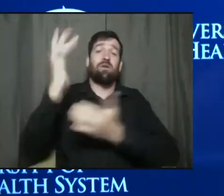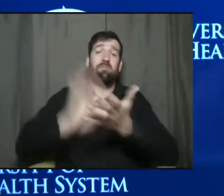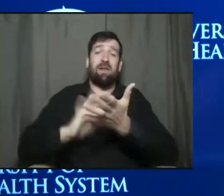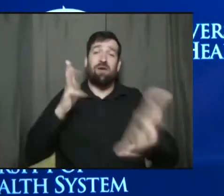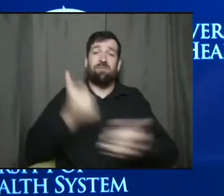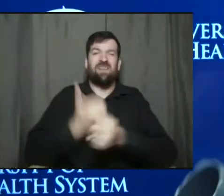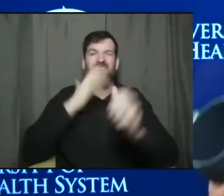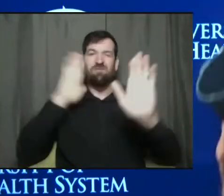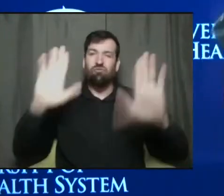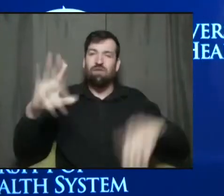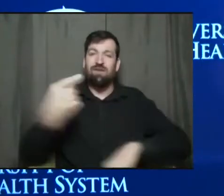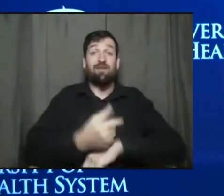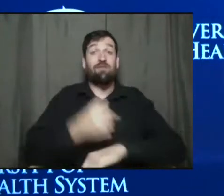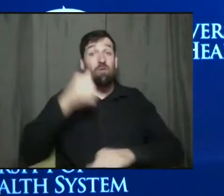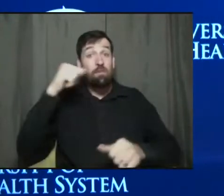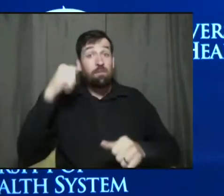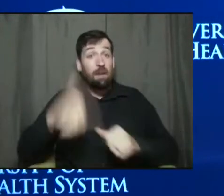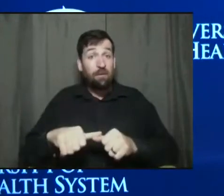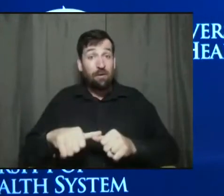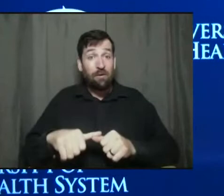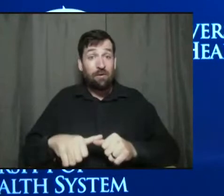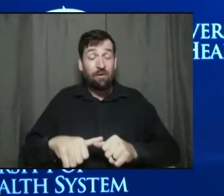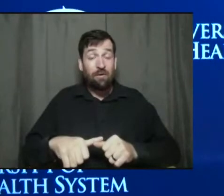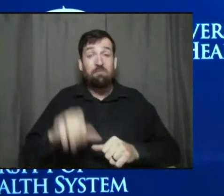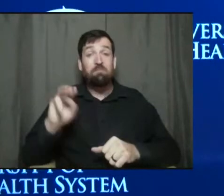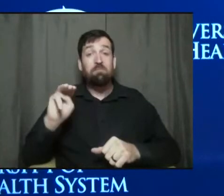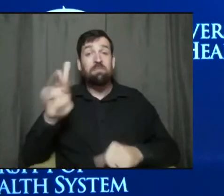And remember, Mr. Spock,